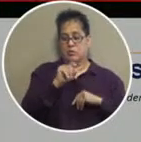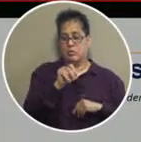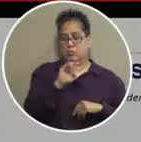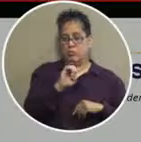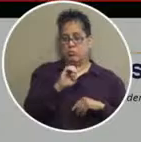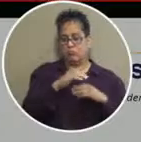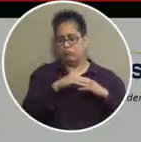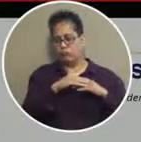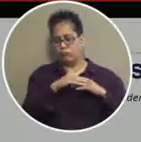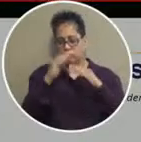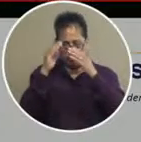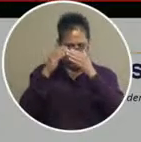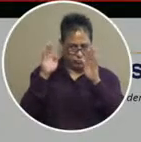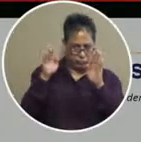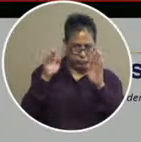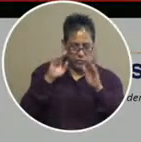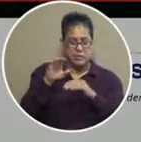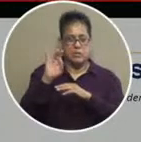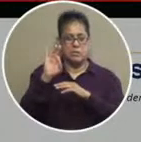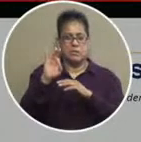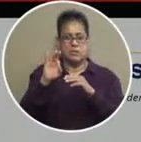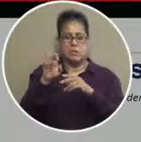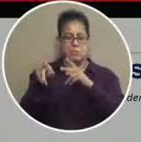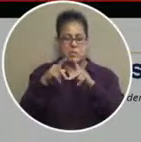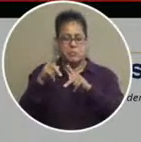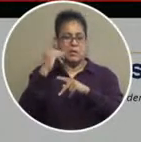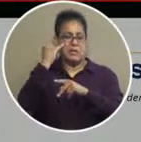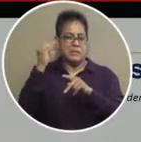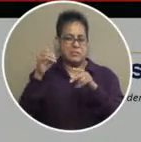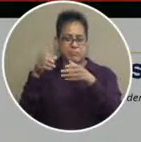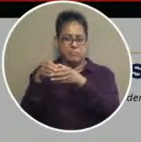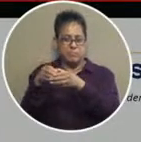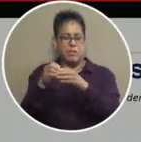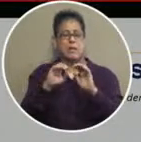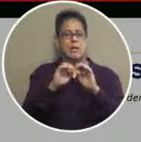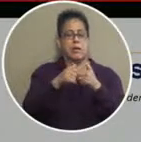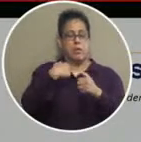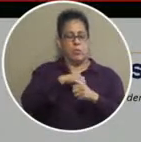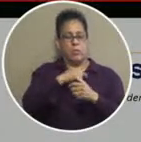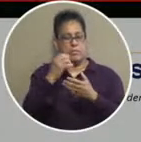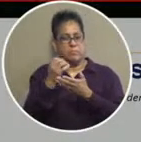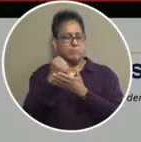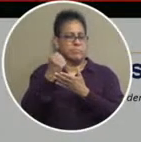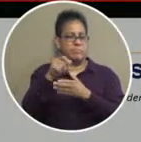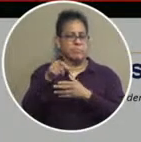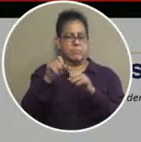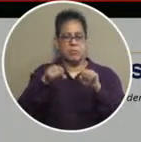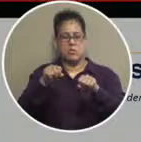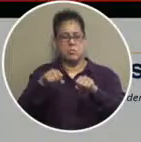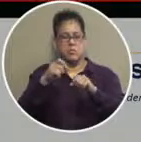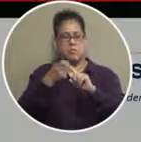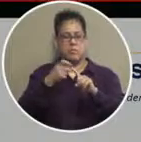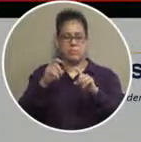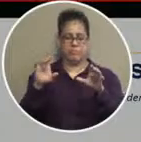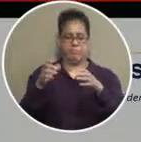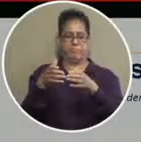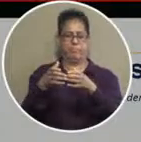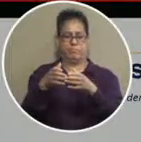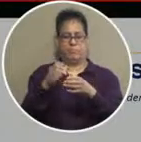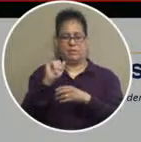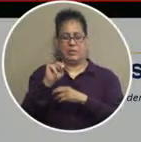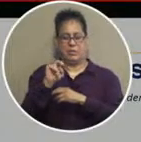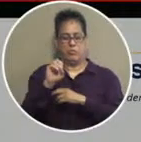minds to discovery, by convening people and ideas. So how do we capture the value made possible from convening, which leads